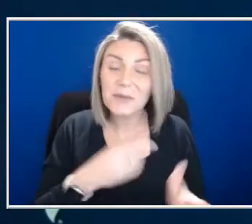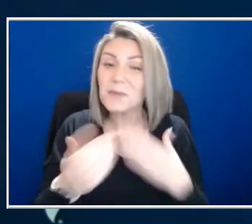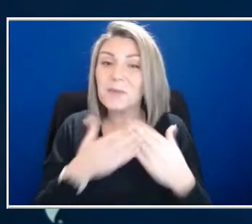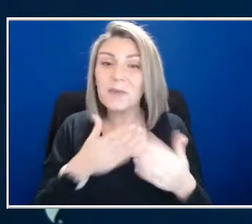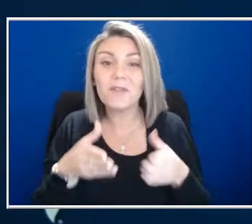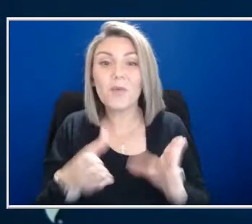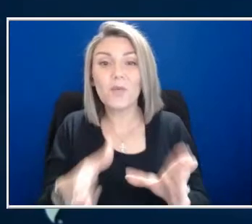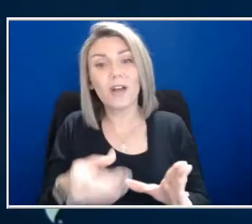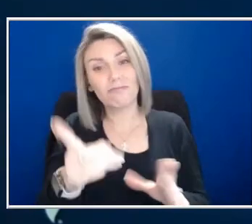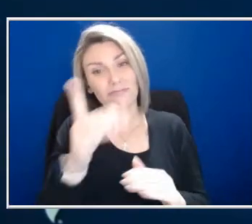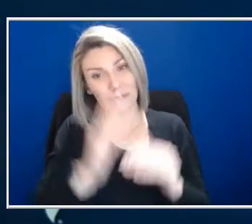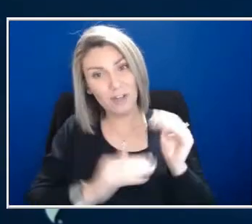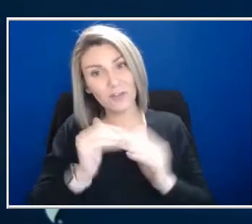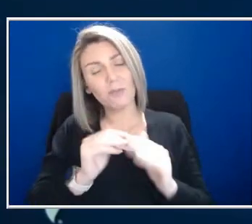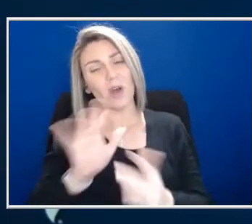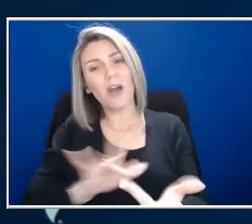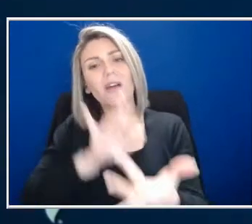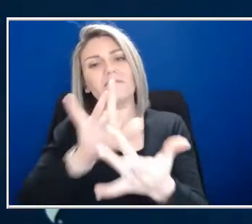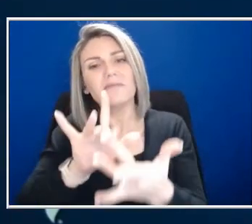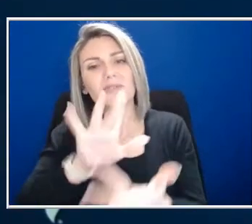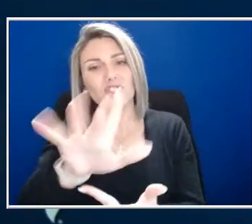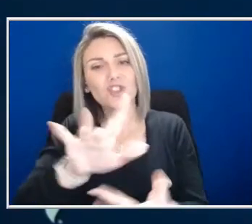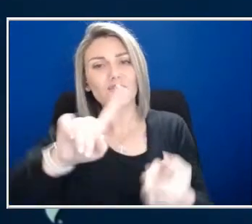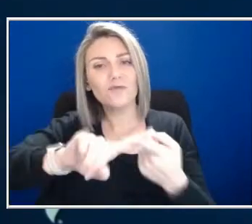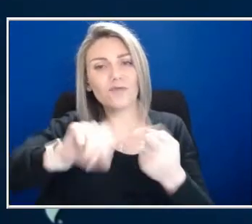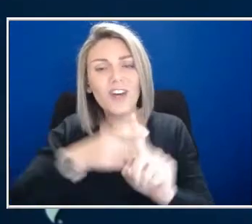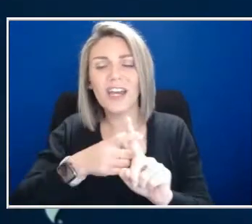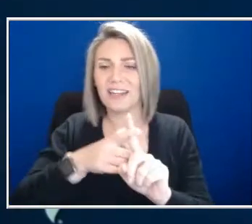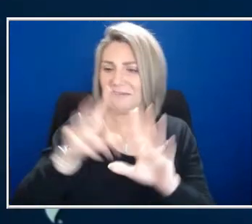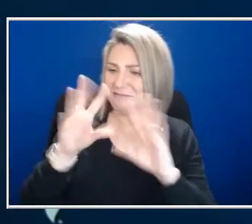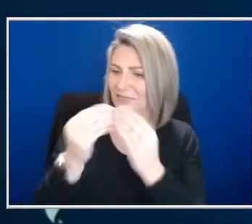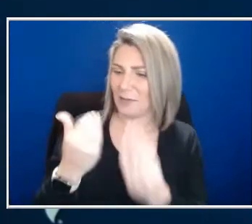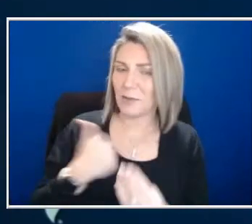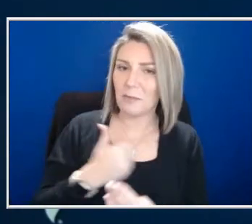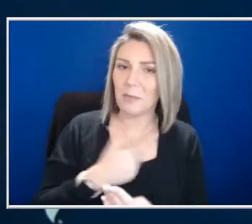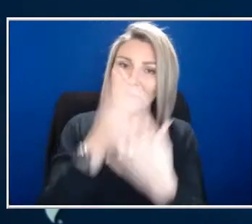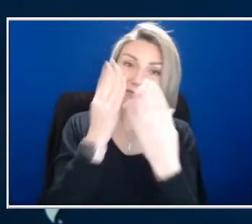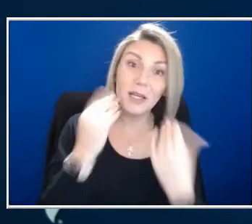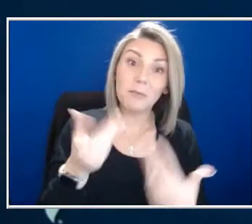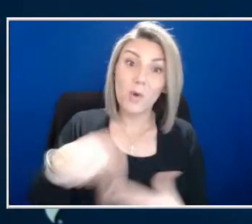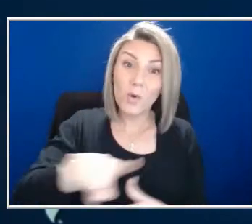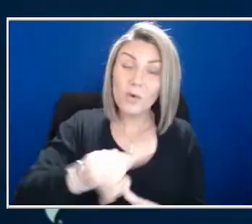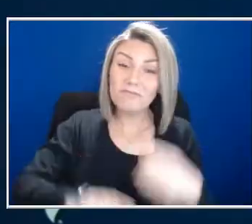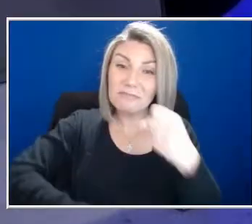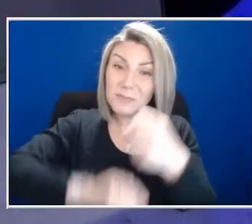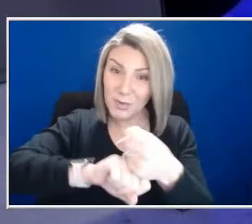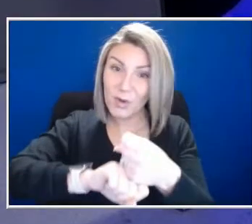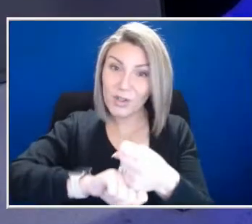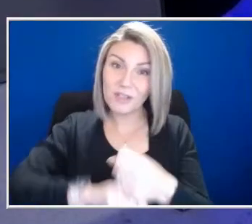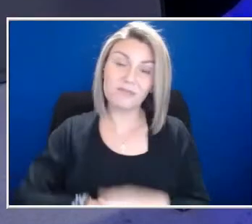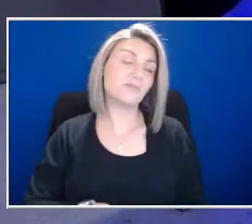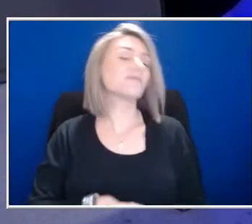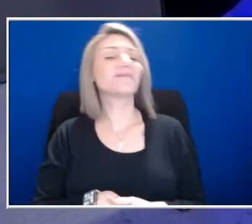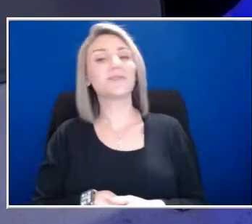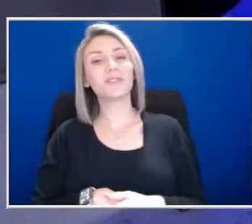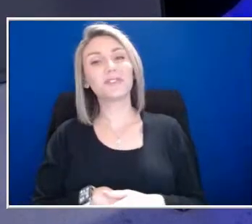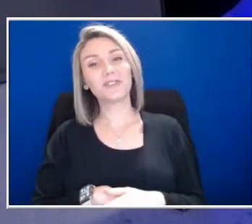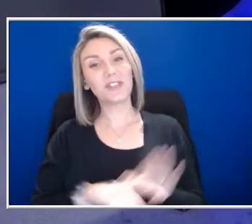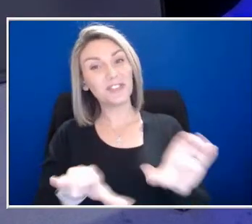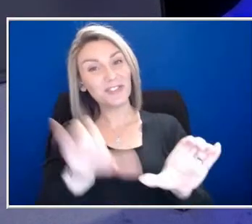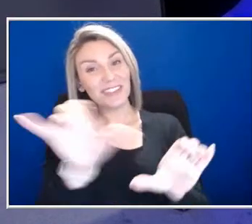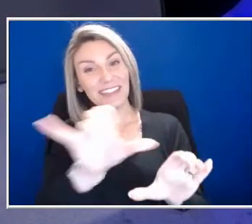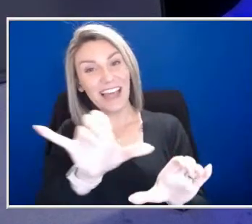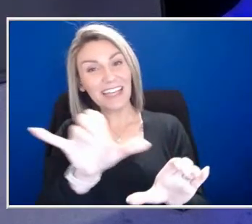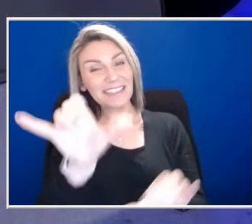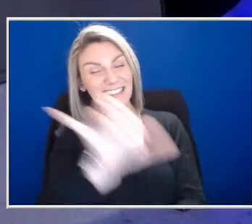comfortable, reach out to your friend, your family member, let them know you're there. That means the world. So just treat you like the same old Doug from